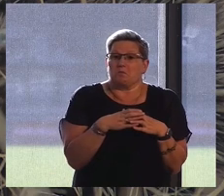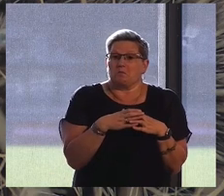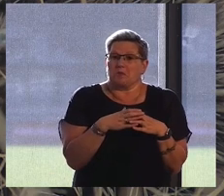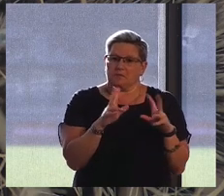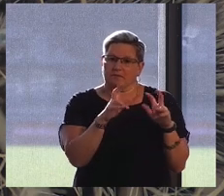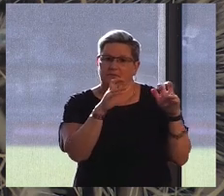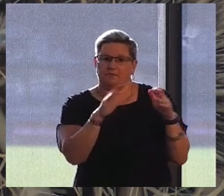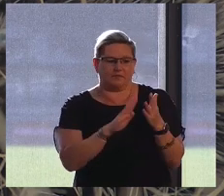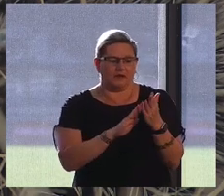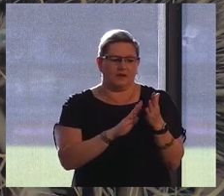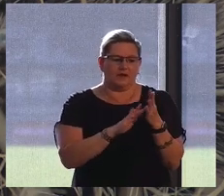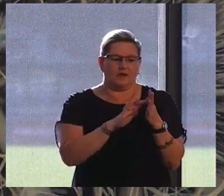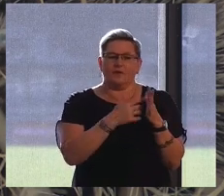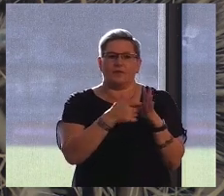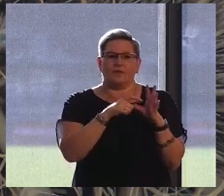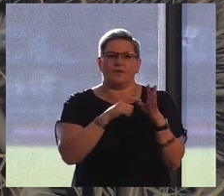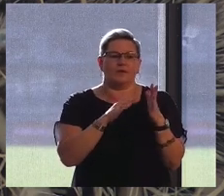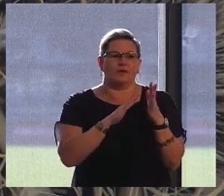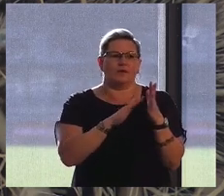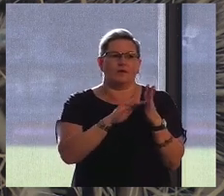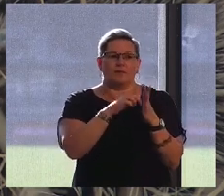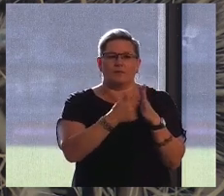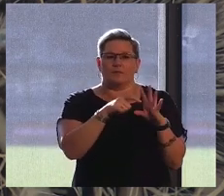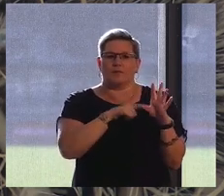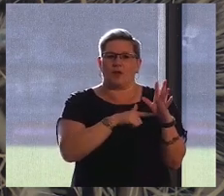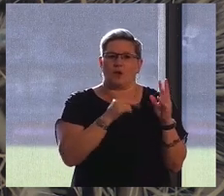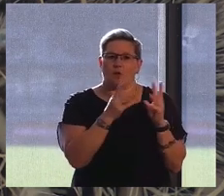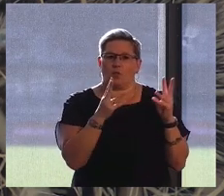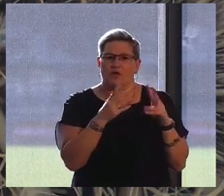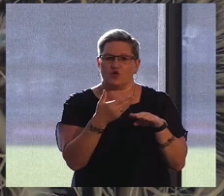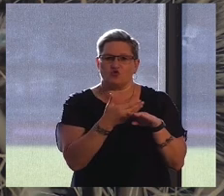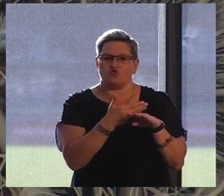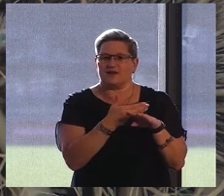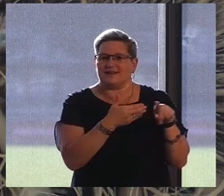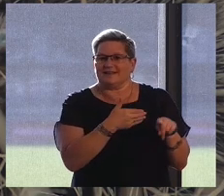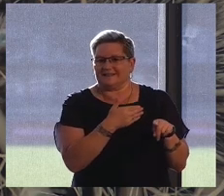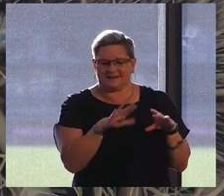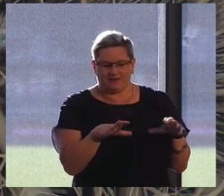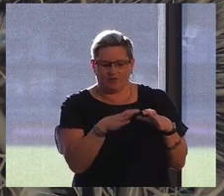Merriweather Greenies. I obviously didn't know anything about marketing or communication back then.